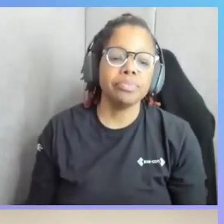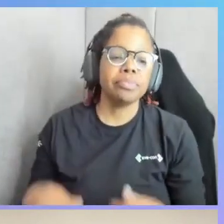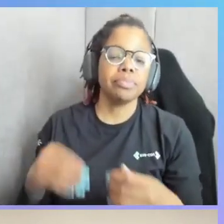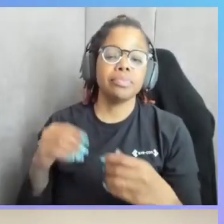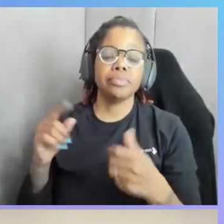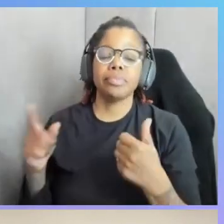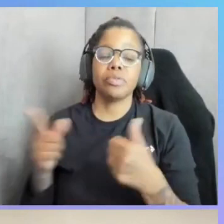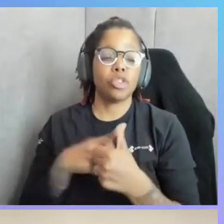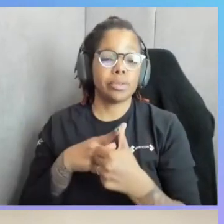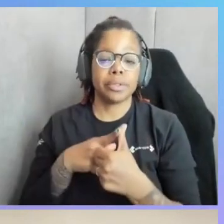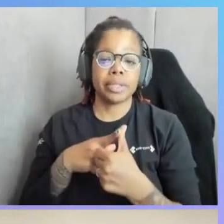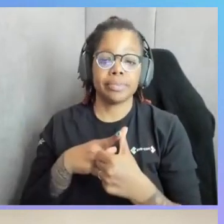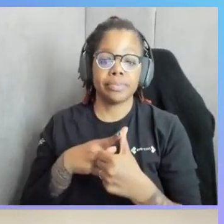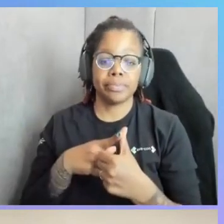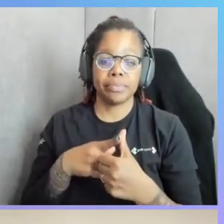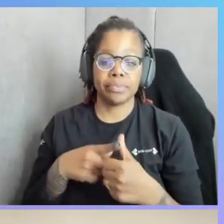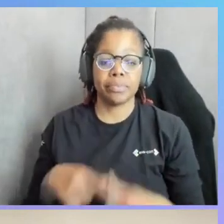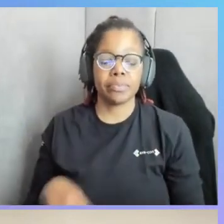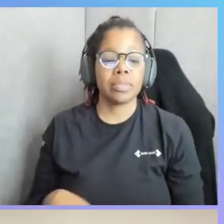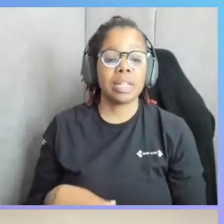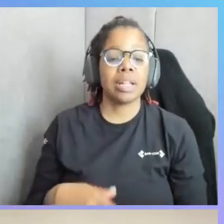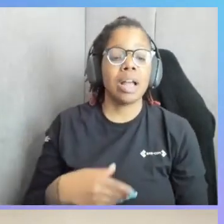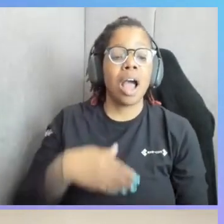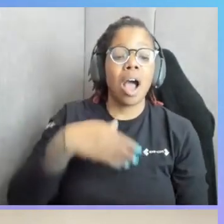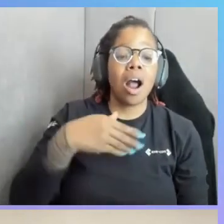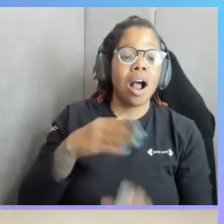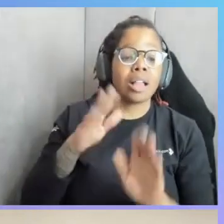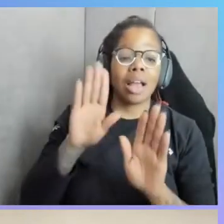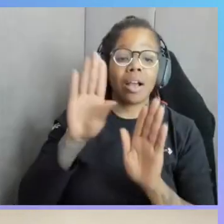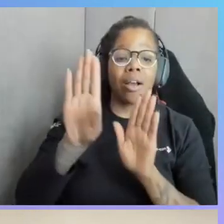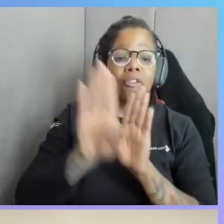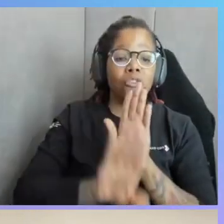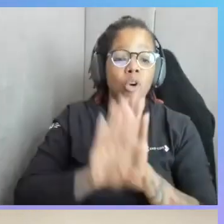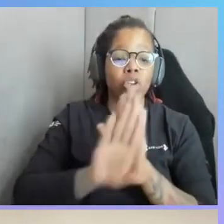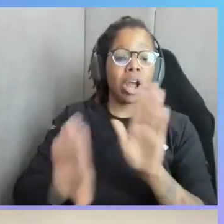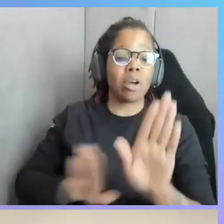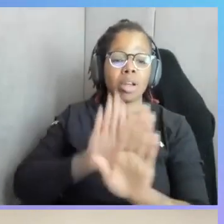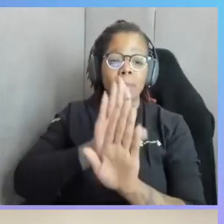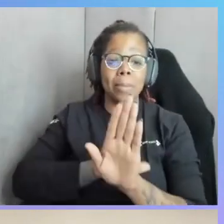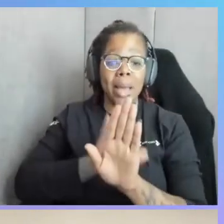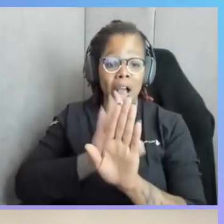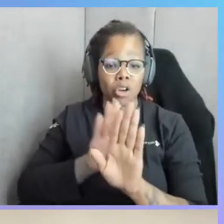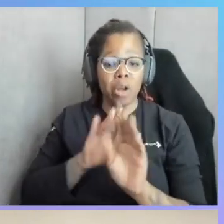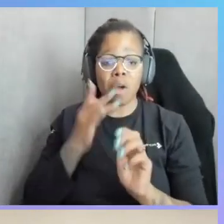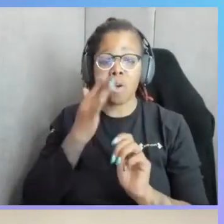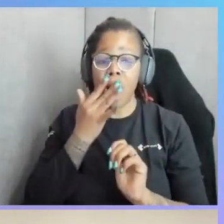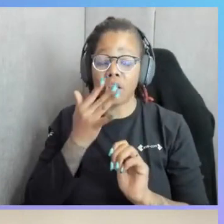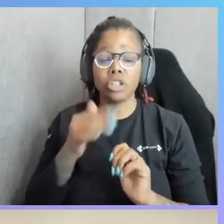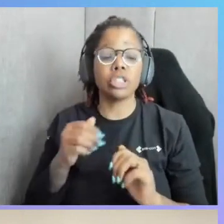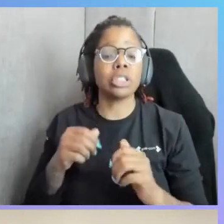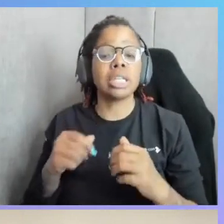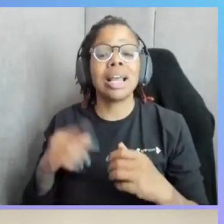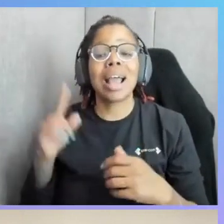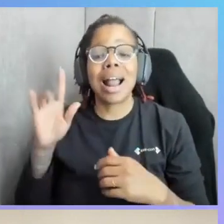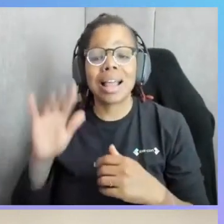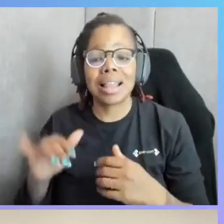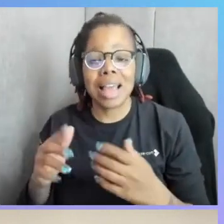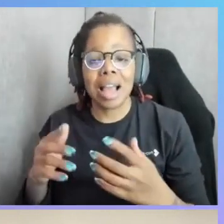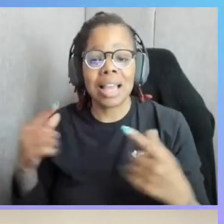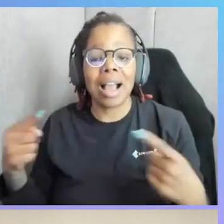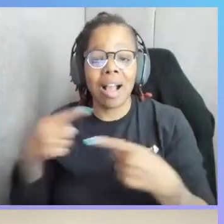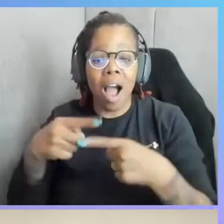the combination of foreground and background colors determine the lightness contrast, or LC